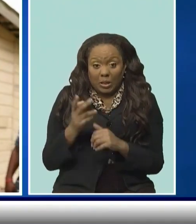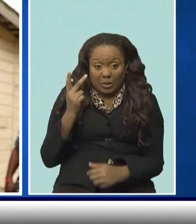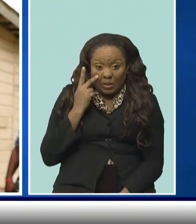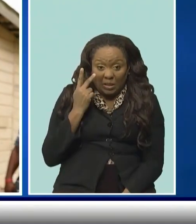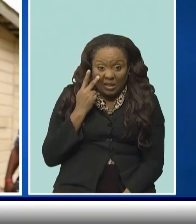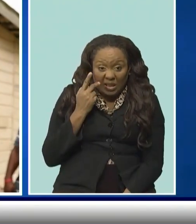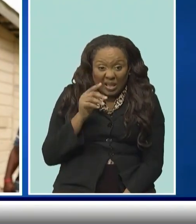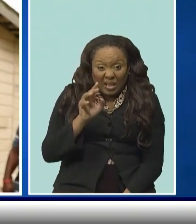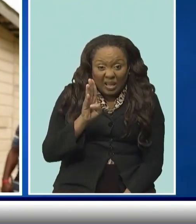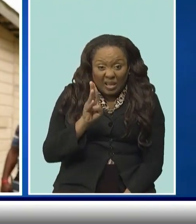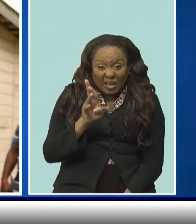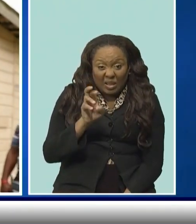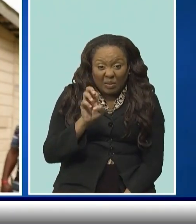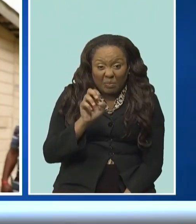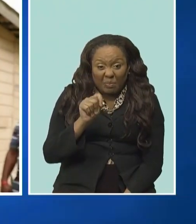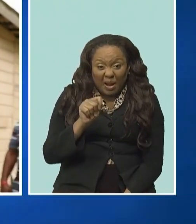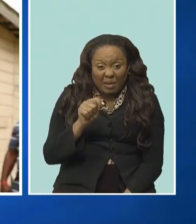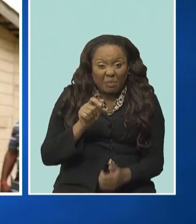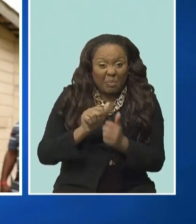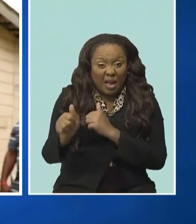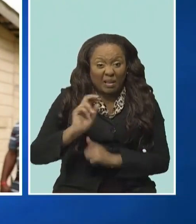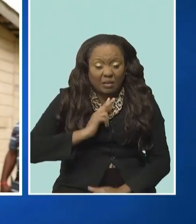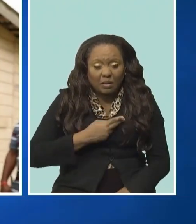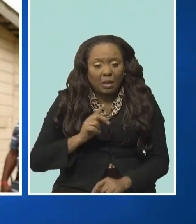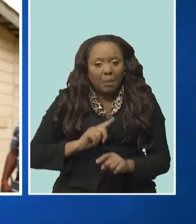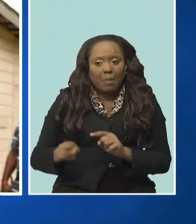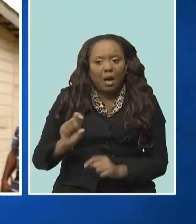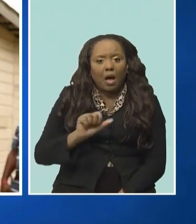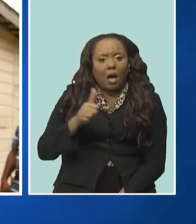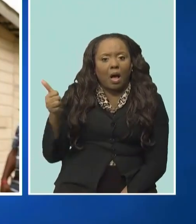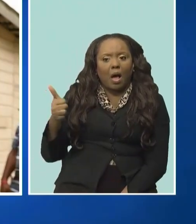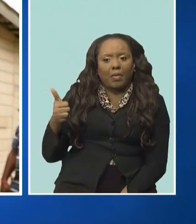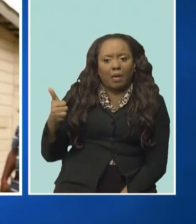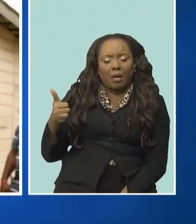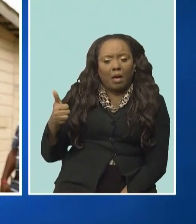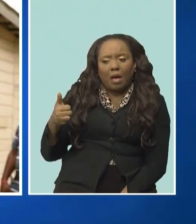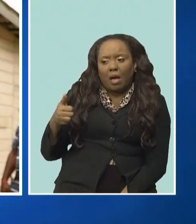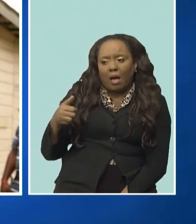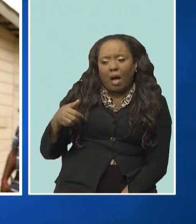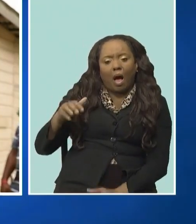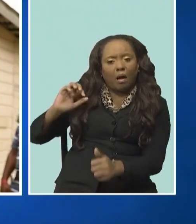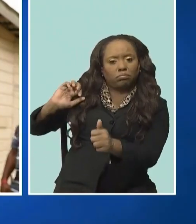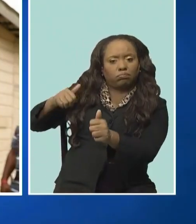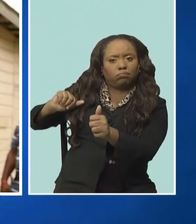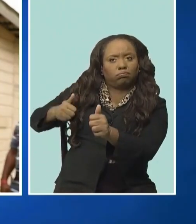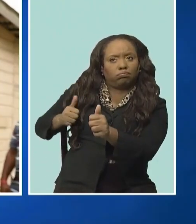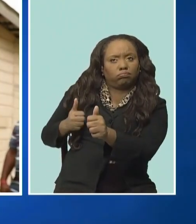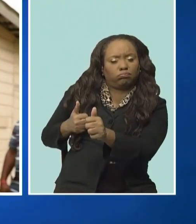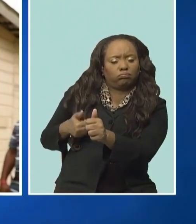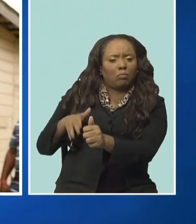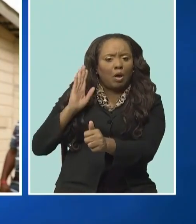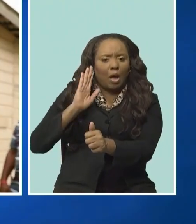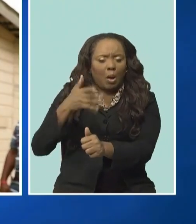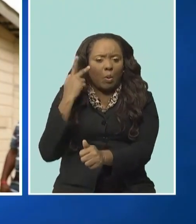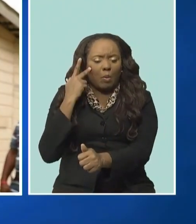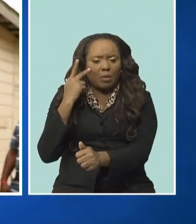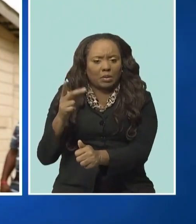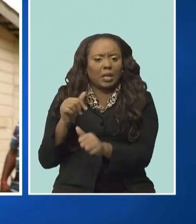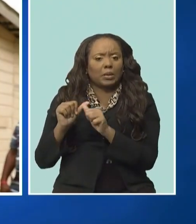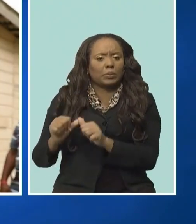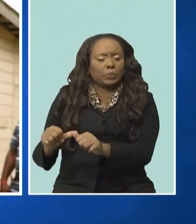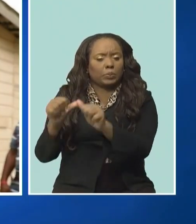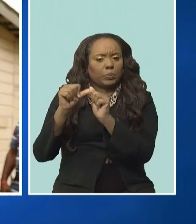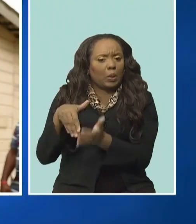coming off of the African coast, we have to be mindful that we're going to continue to see that over the course of this